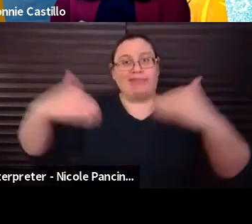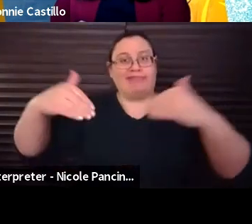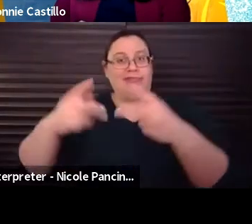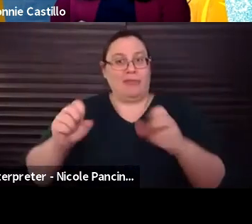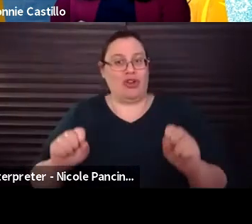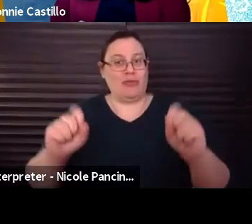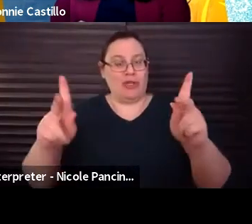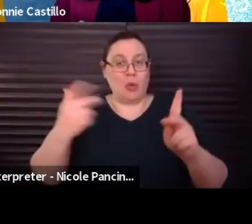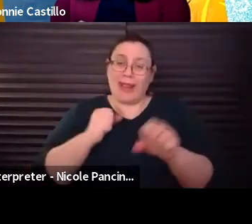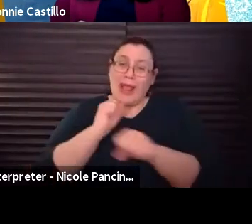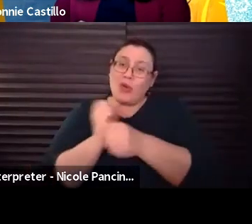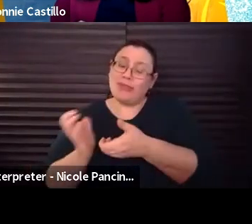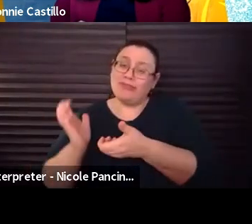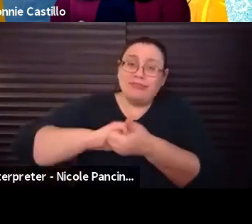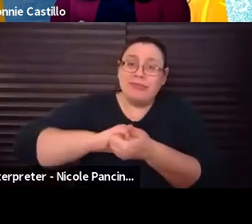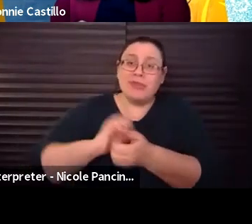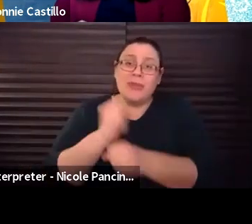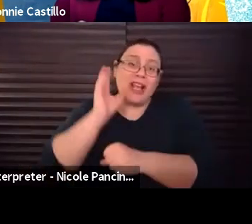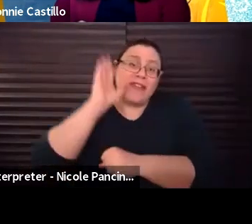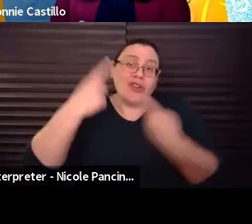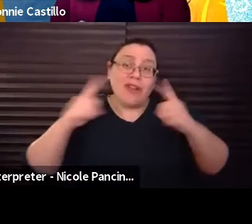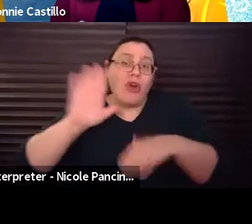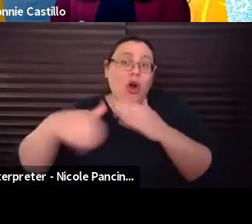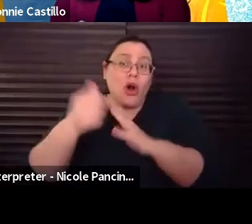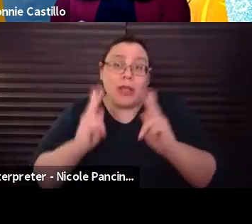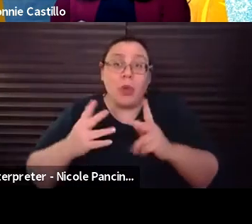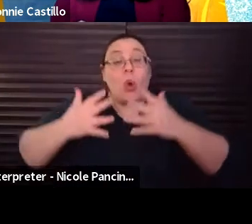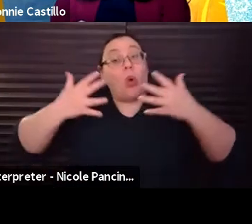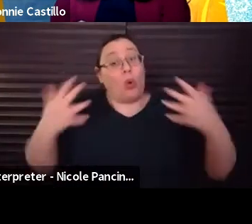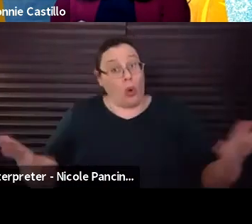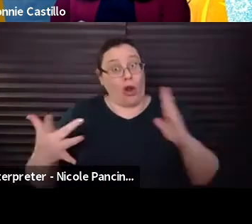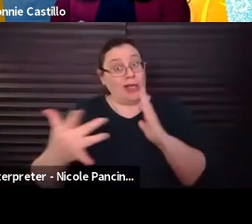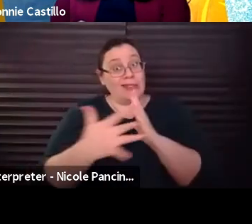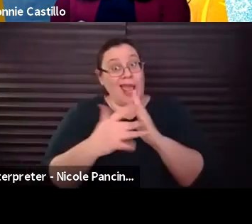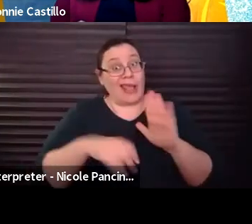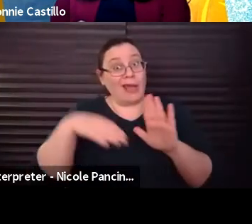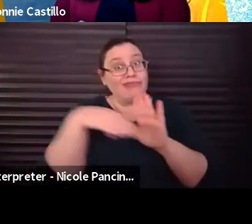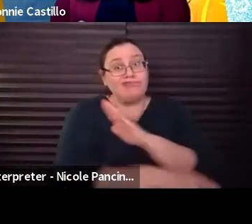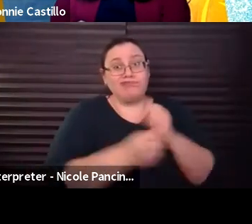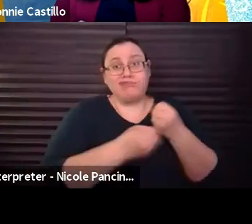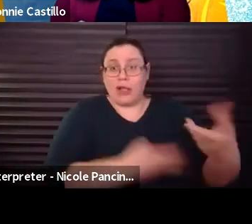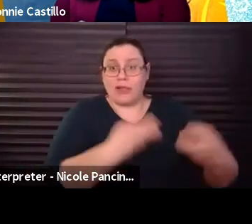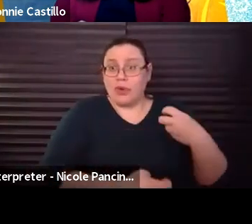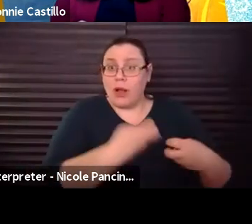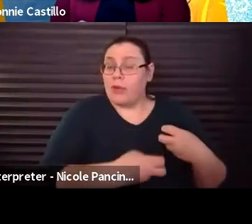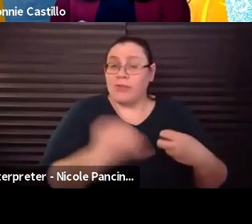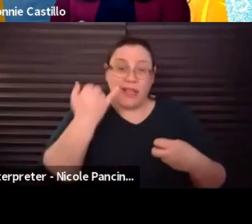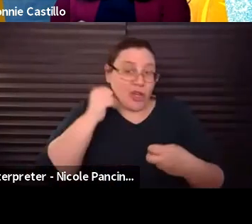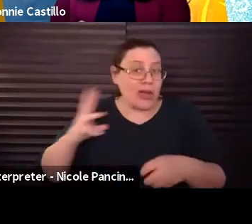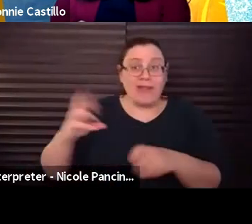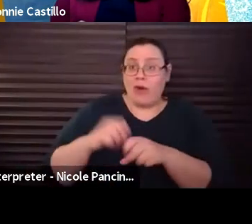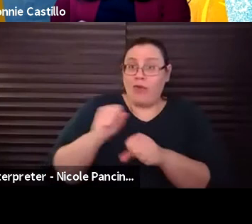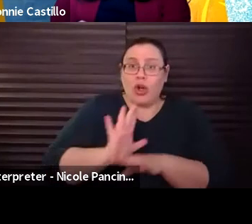in crafting a future that works for everyone, or technology can go badly, right? If you don't involve a worker voice. So I